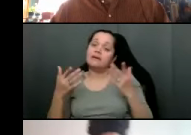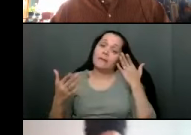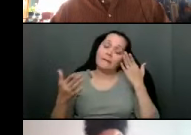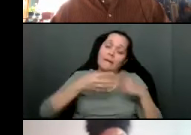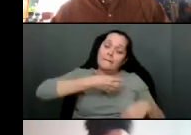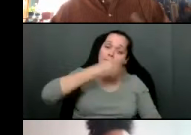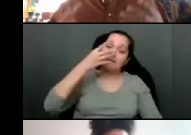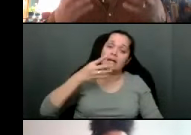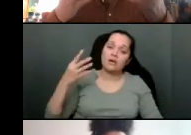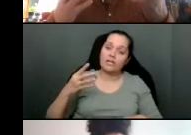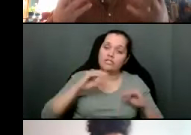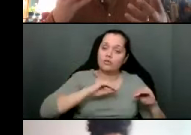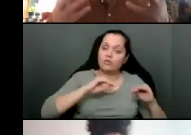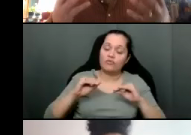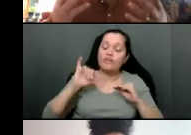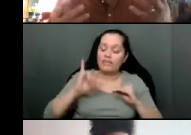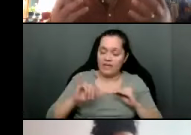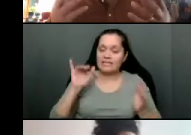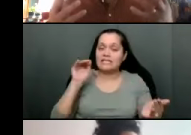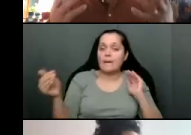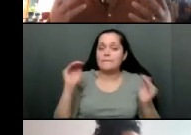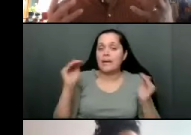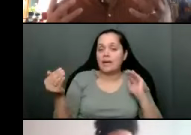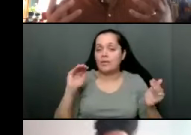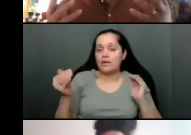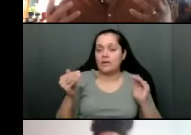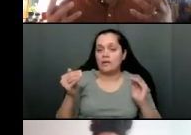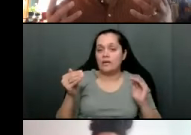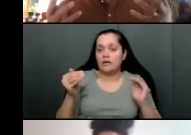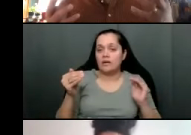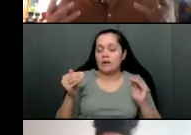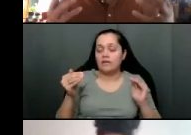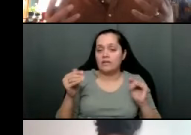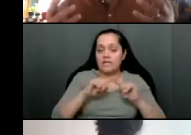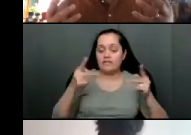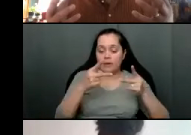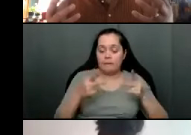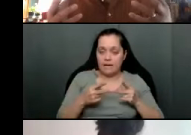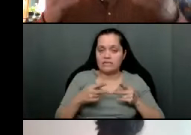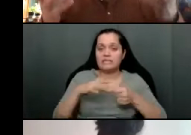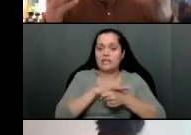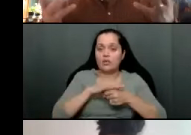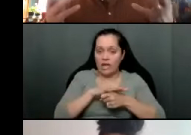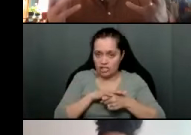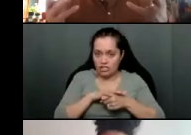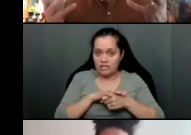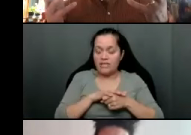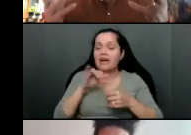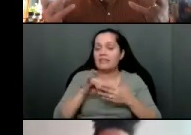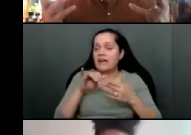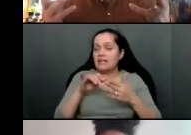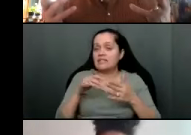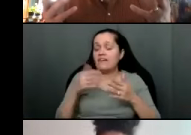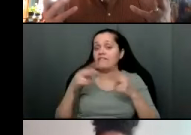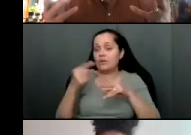Migration very often is that comparison of the features of the places, of the locations. That's very